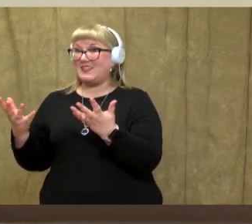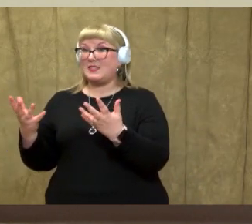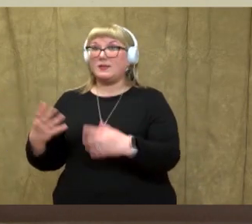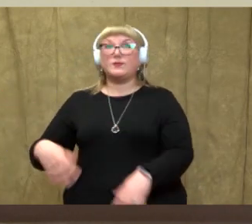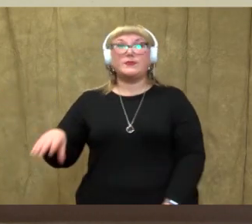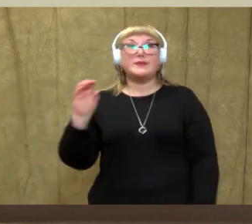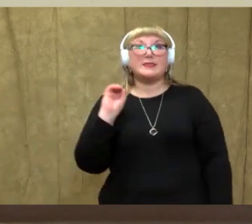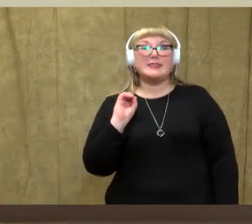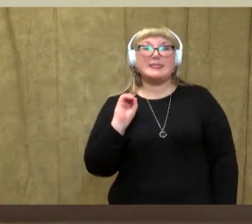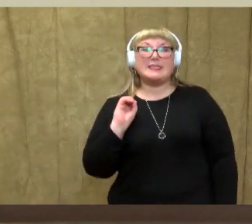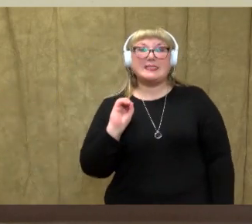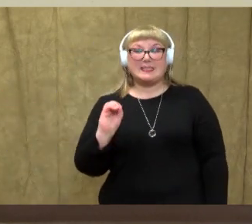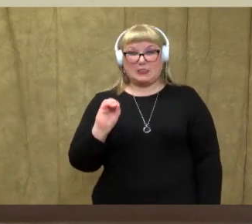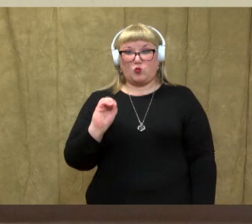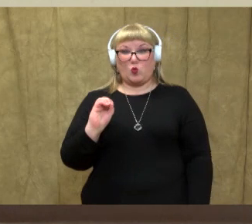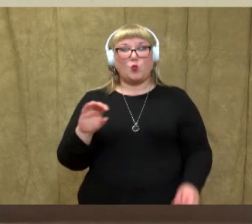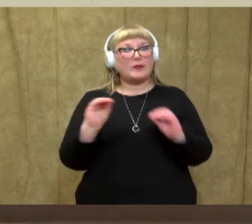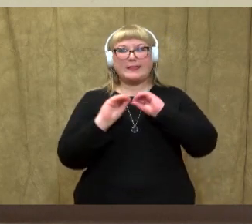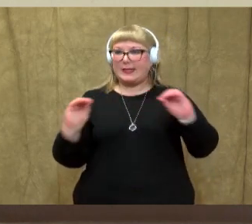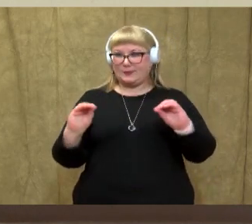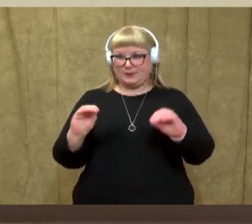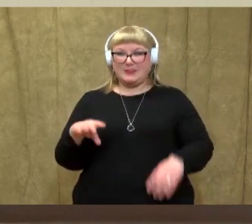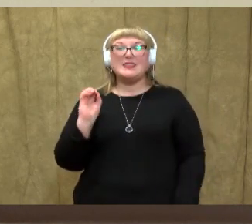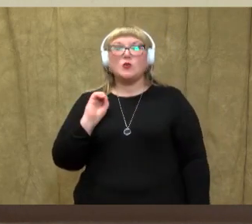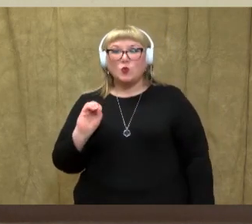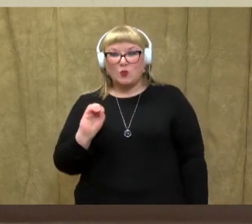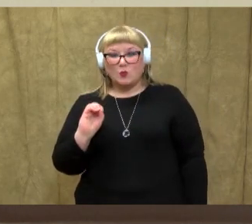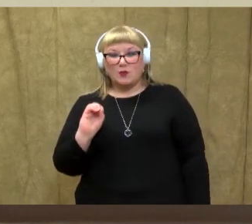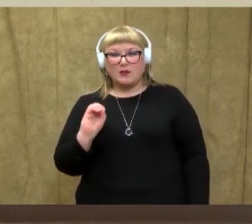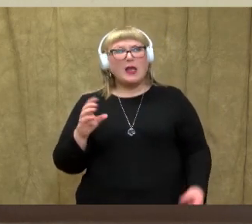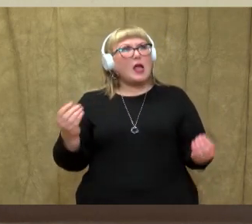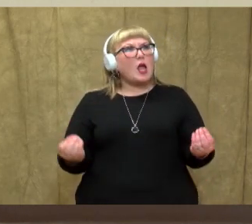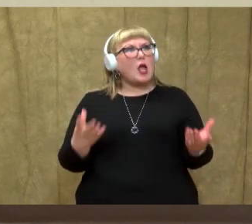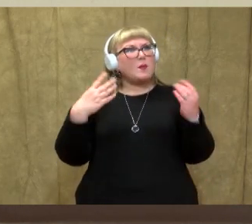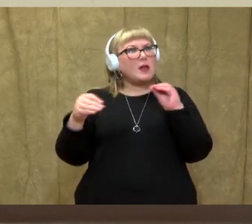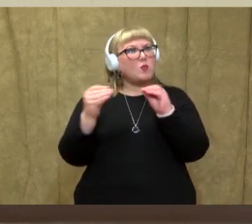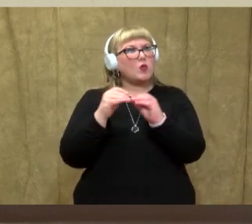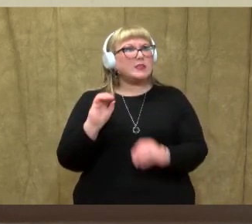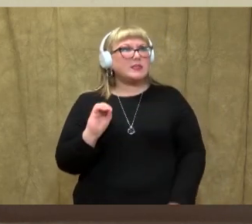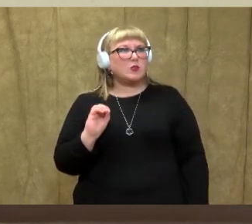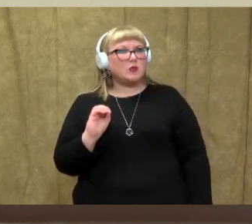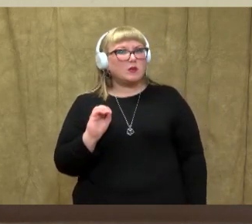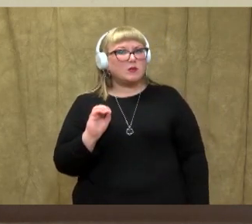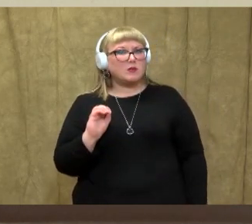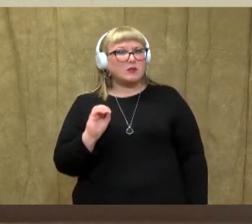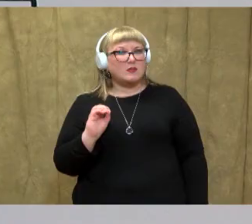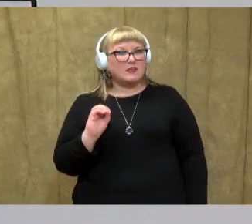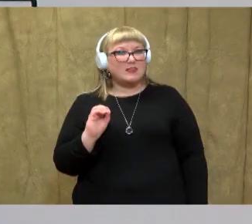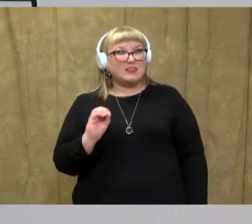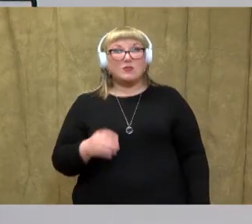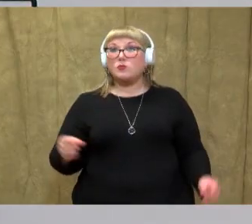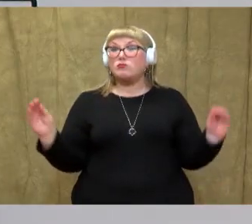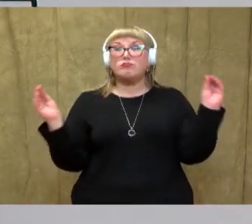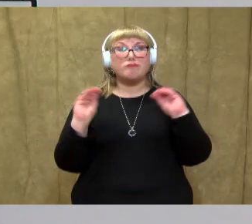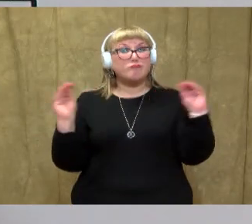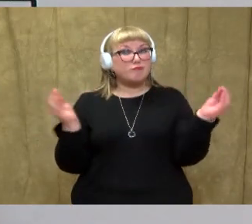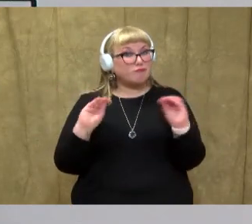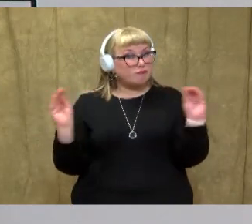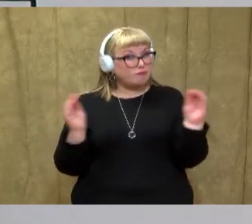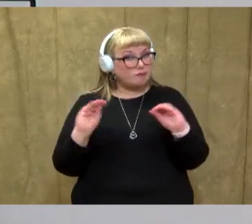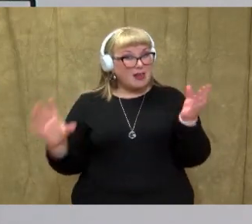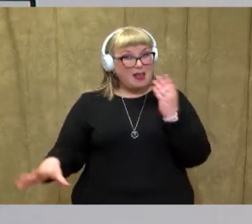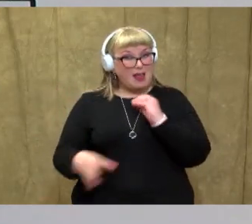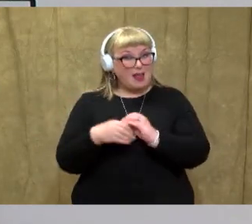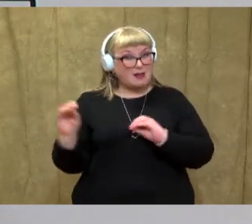It says 6 plus 0. How many more is 0? You're right, we don't add